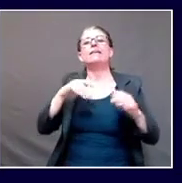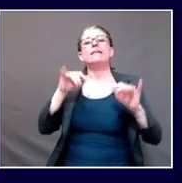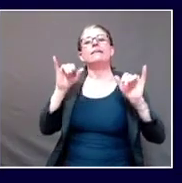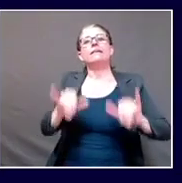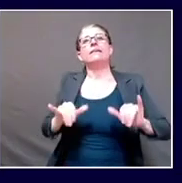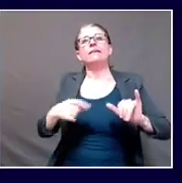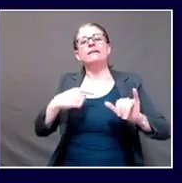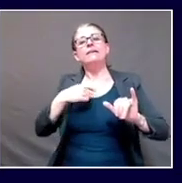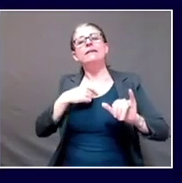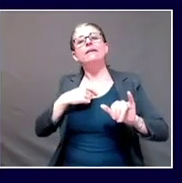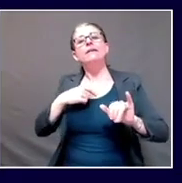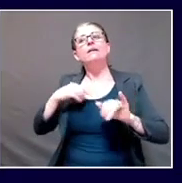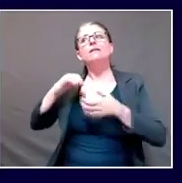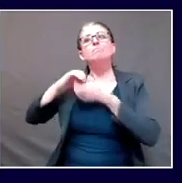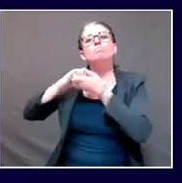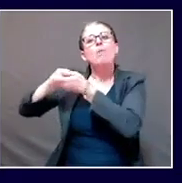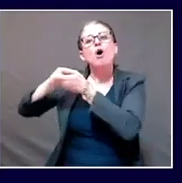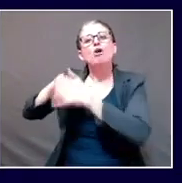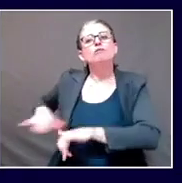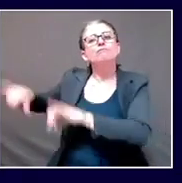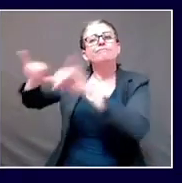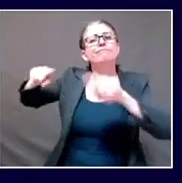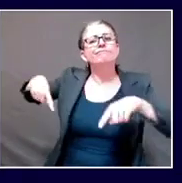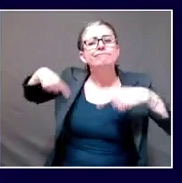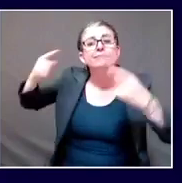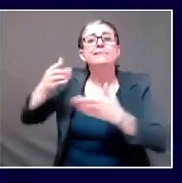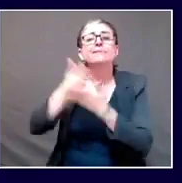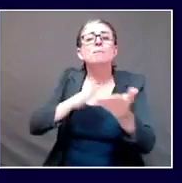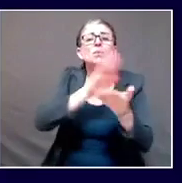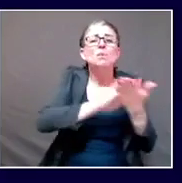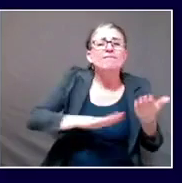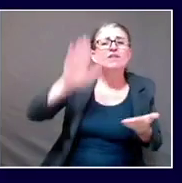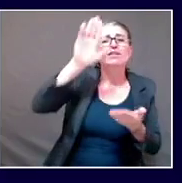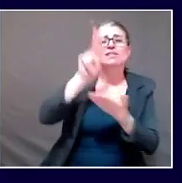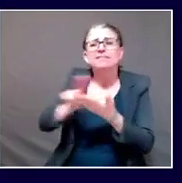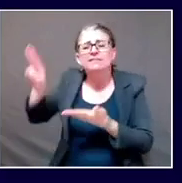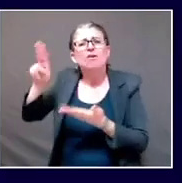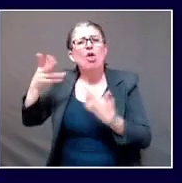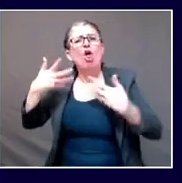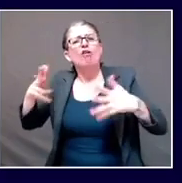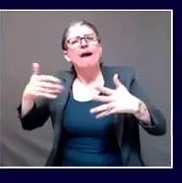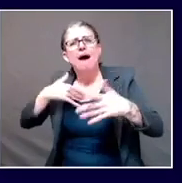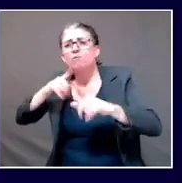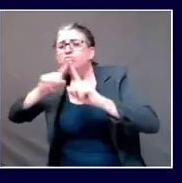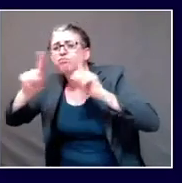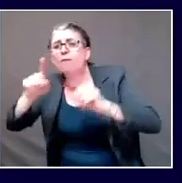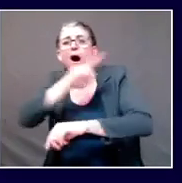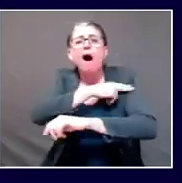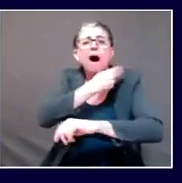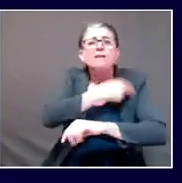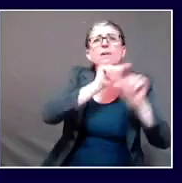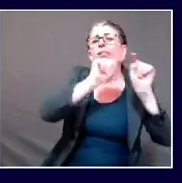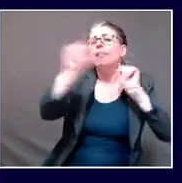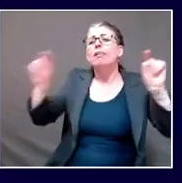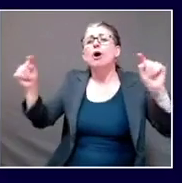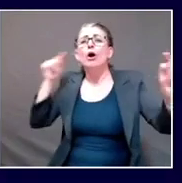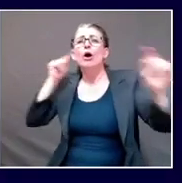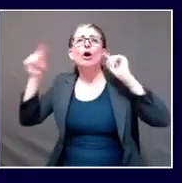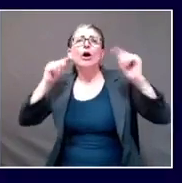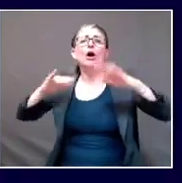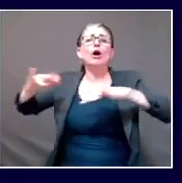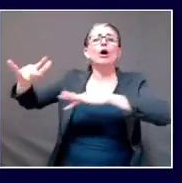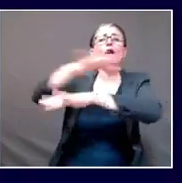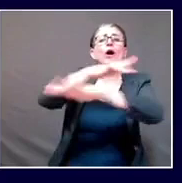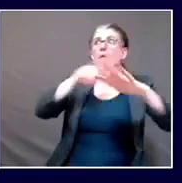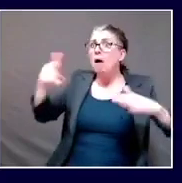something that states would need. And as we were chatting with them about our vaccine planning, we were also finding folks coming to us saying